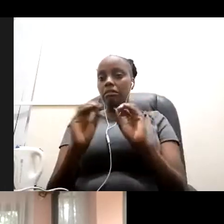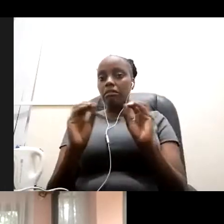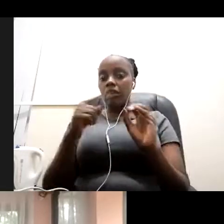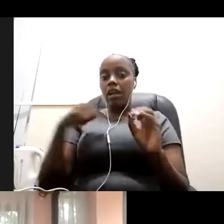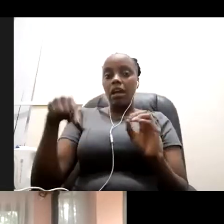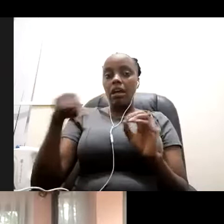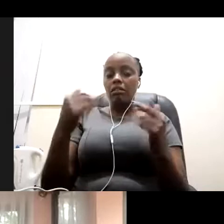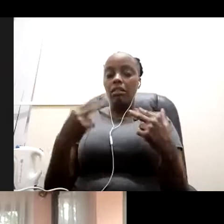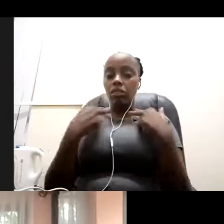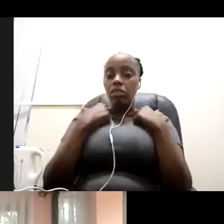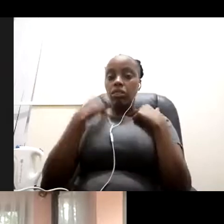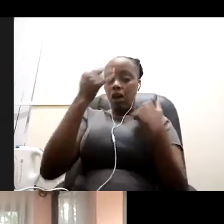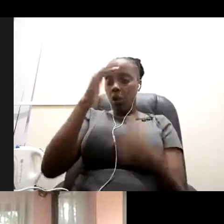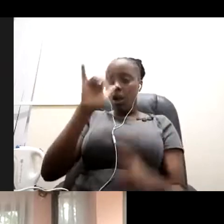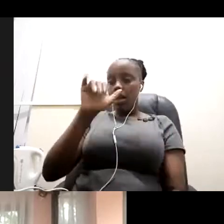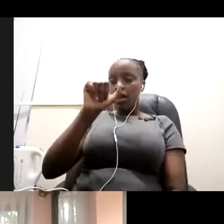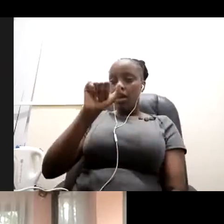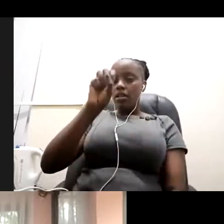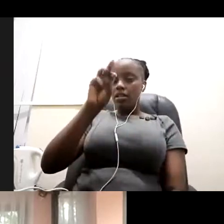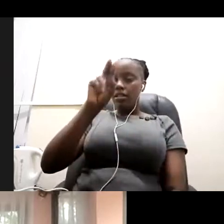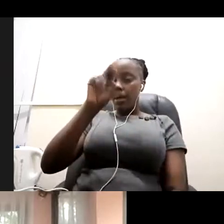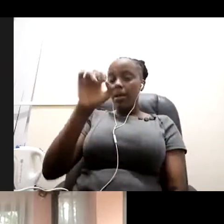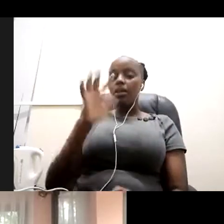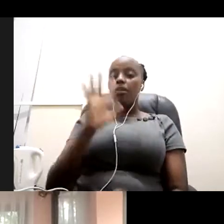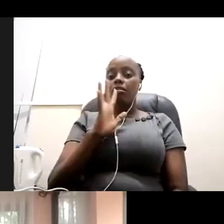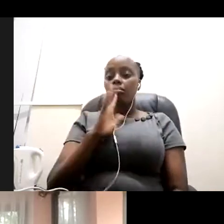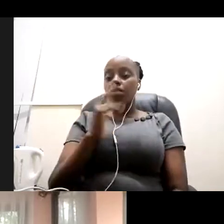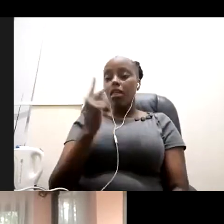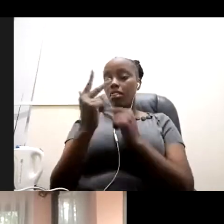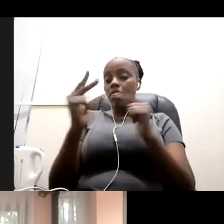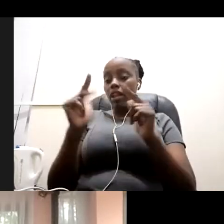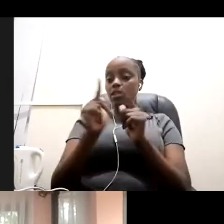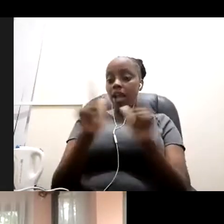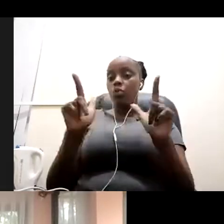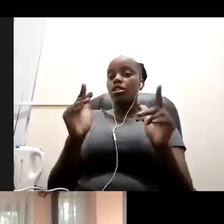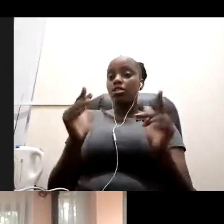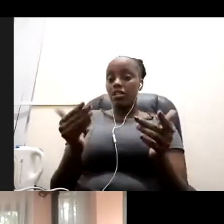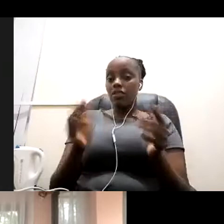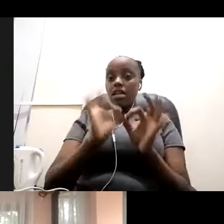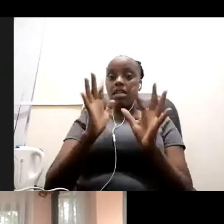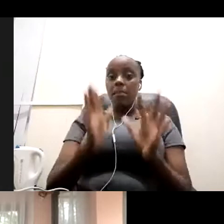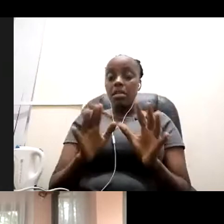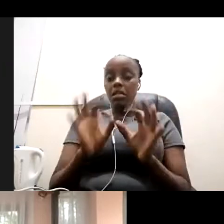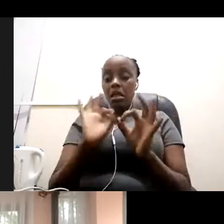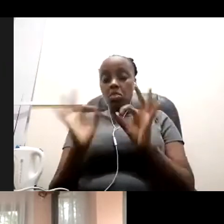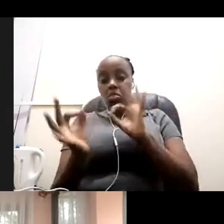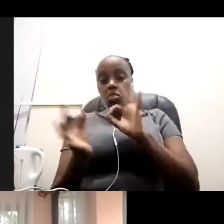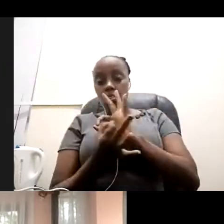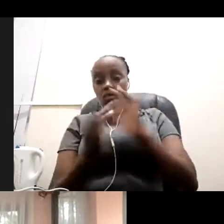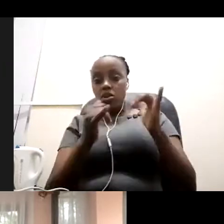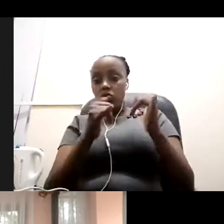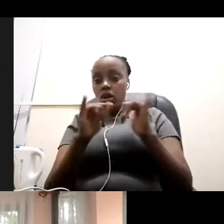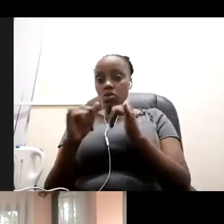because Yasmin is speaking in 3 languages. So as of now, interpreters will translate. We try to make it